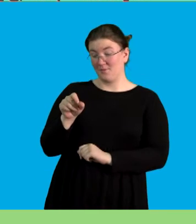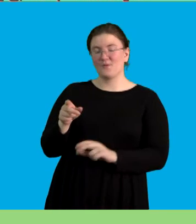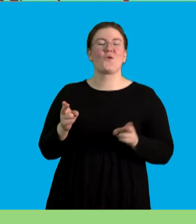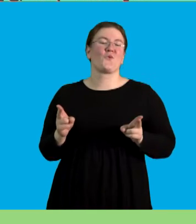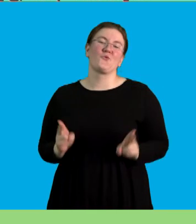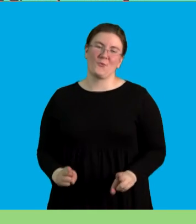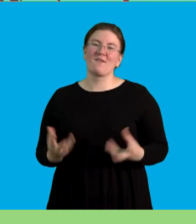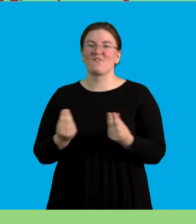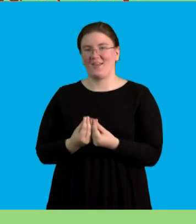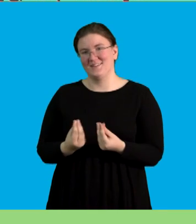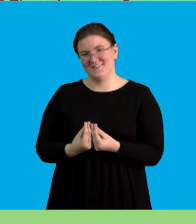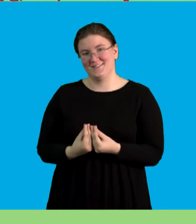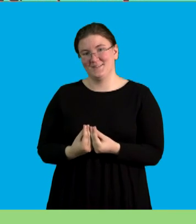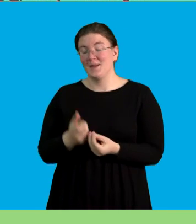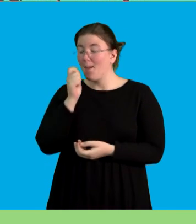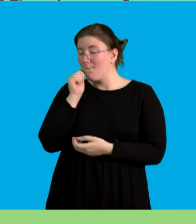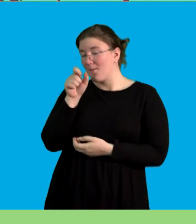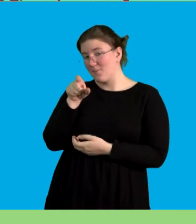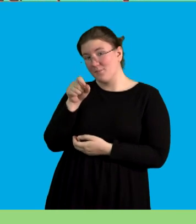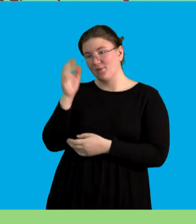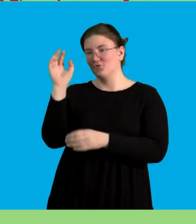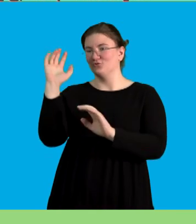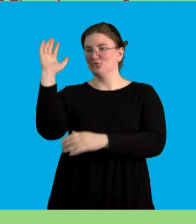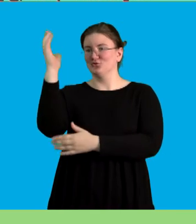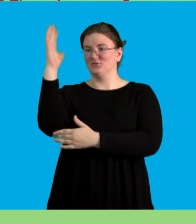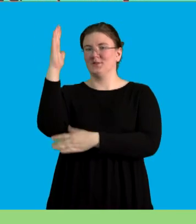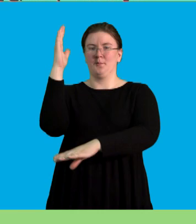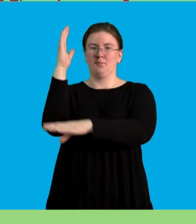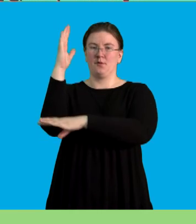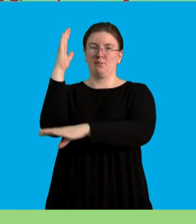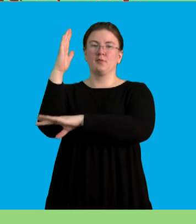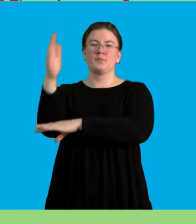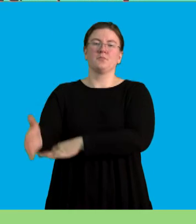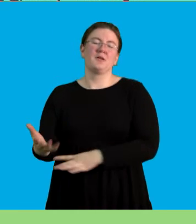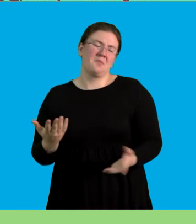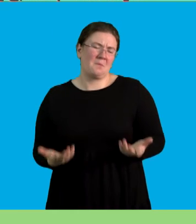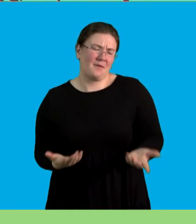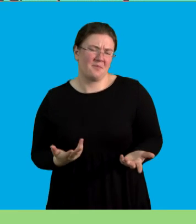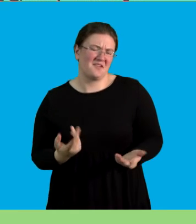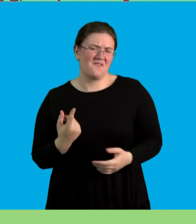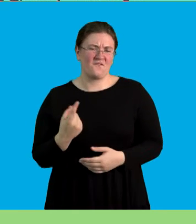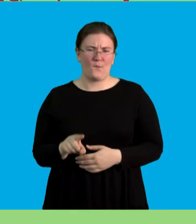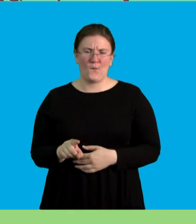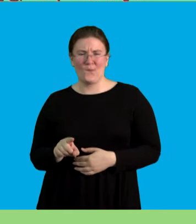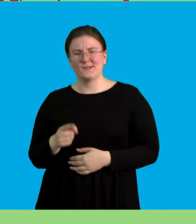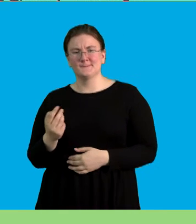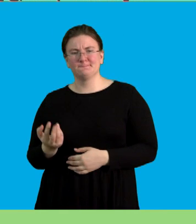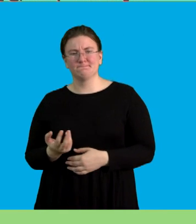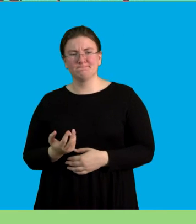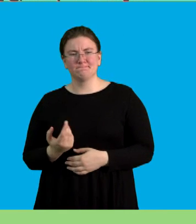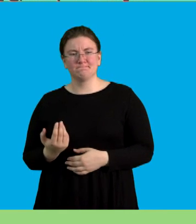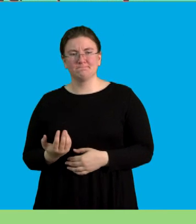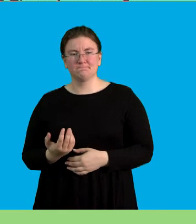and that is a human factor. He is removing trees, possibly for